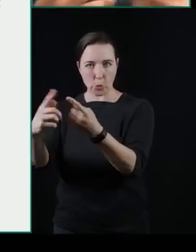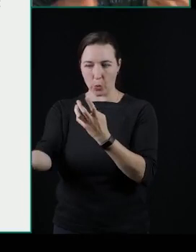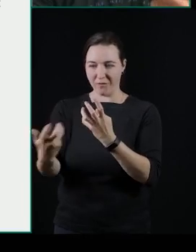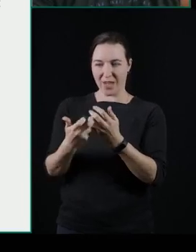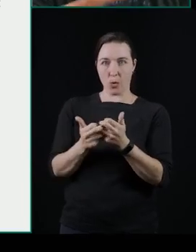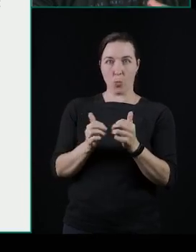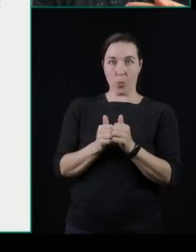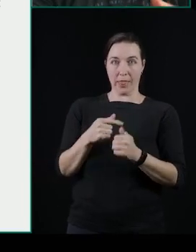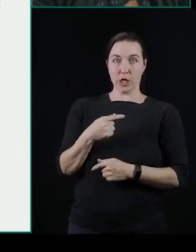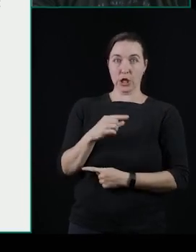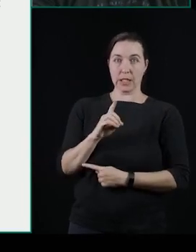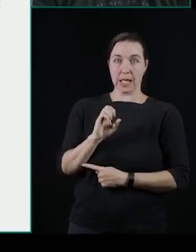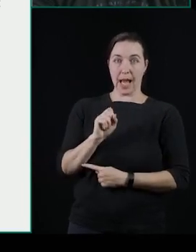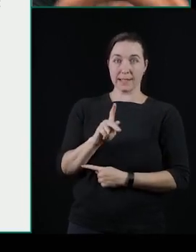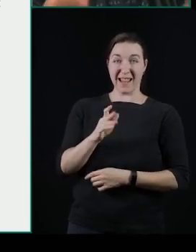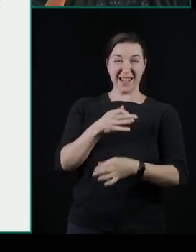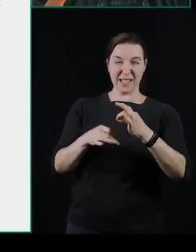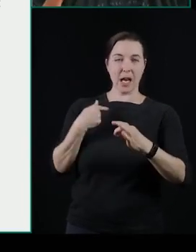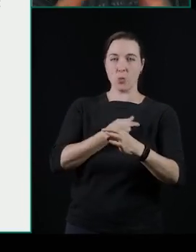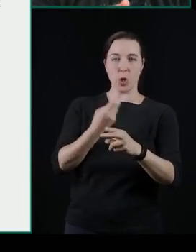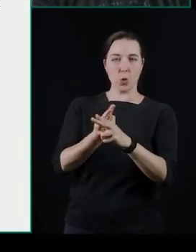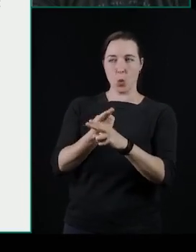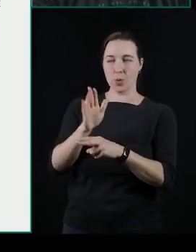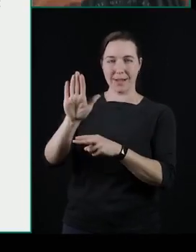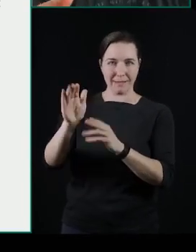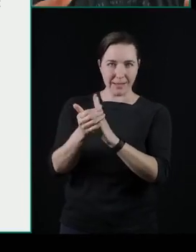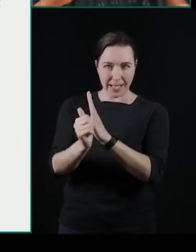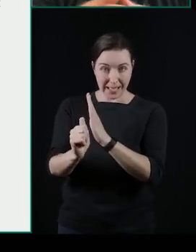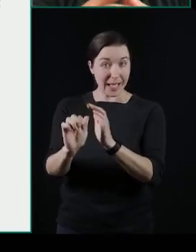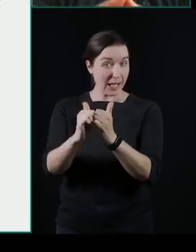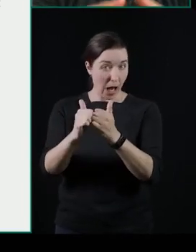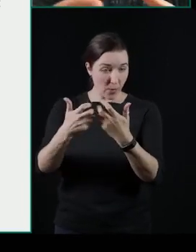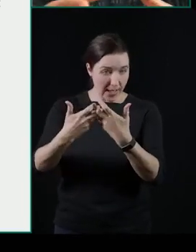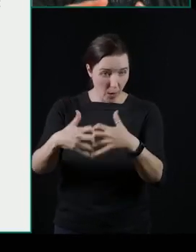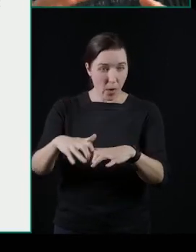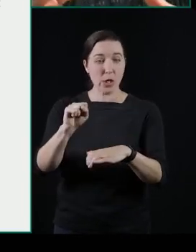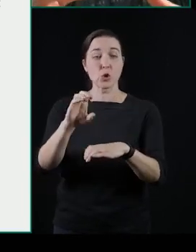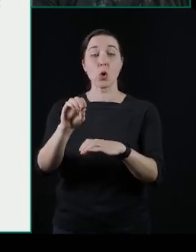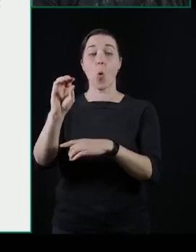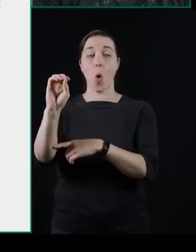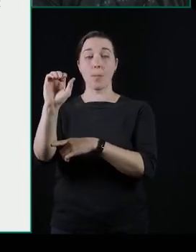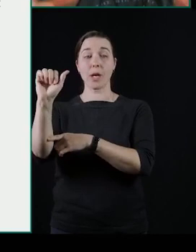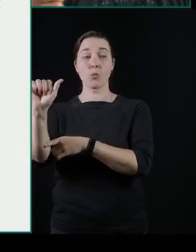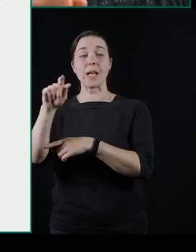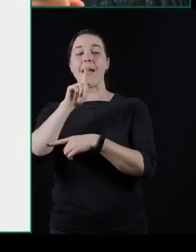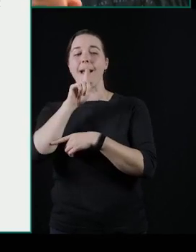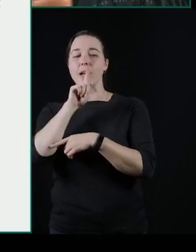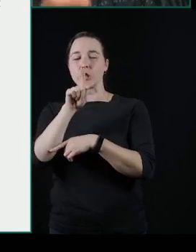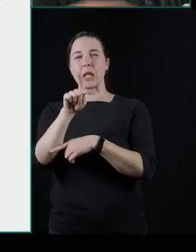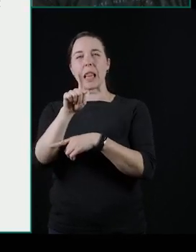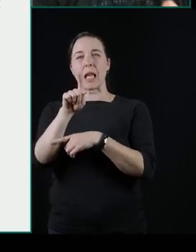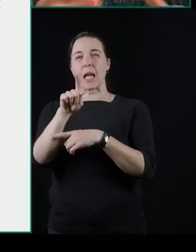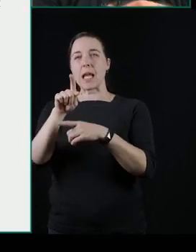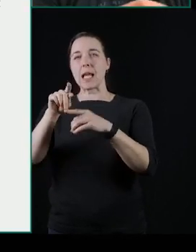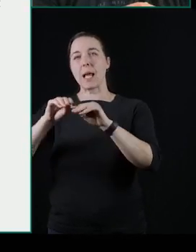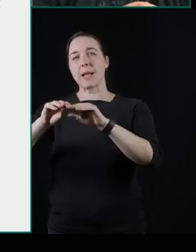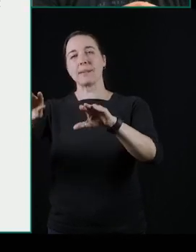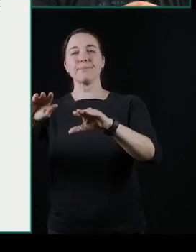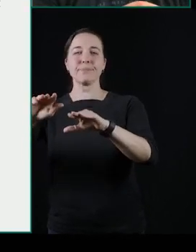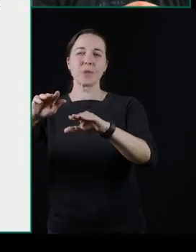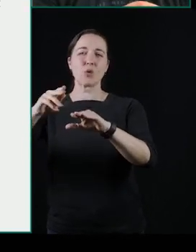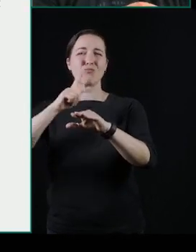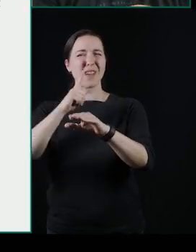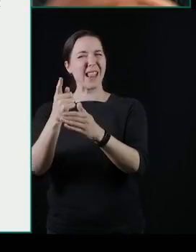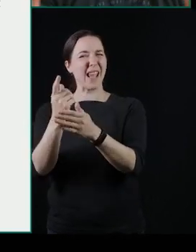GSDK. Instead, we have used the wrapper technique, right? How does this work? So Open Arena actually emits